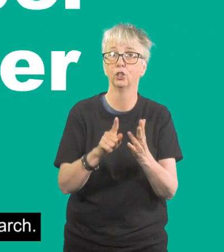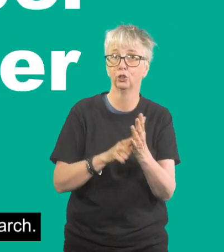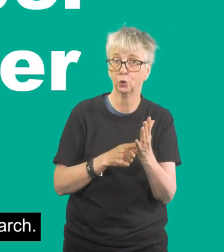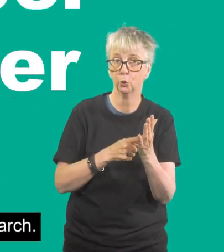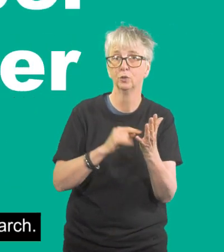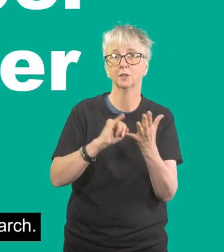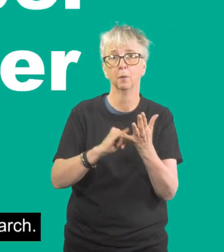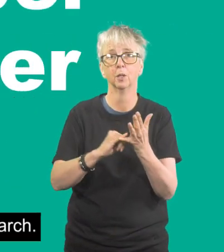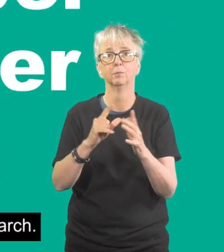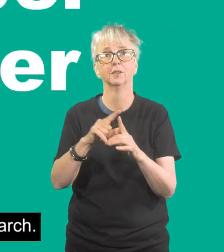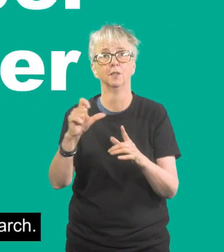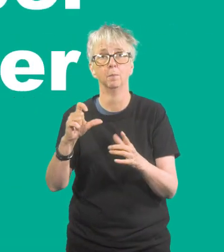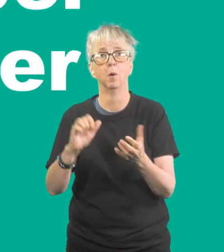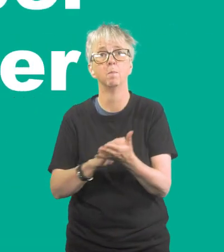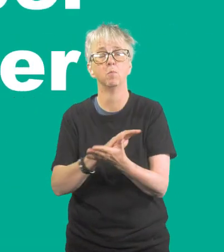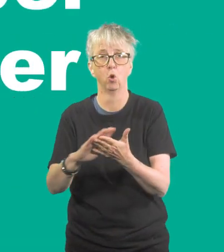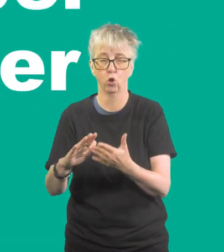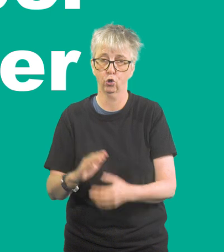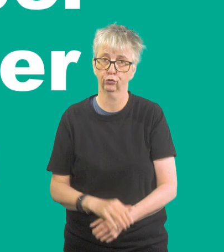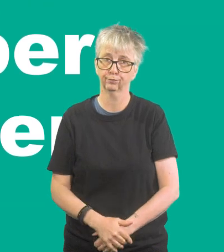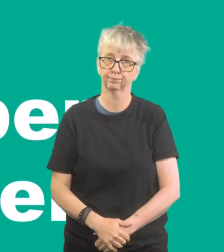and March.